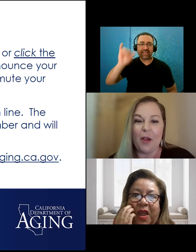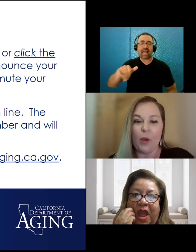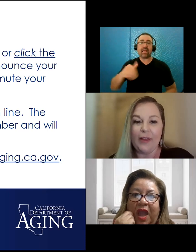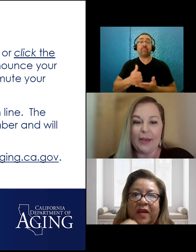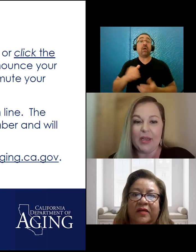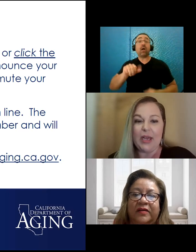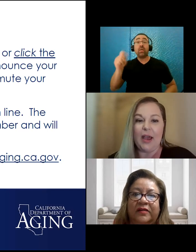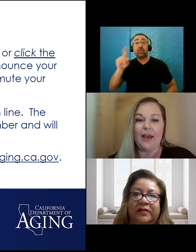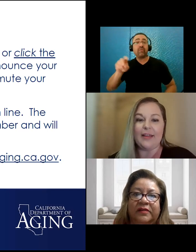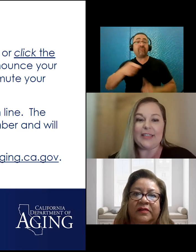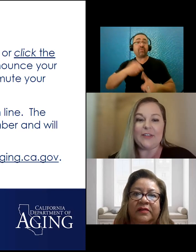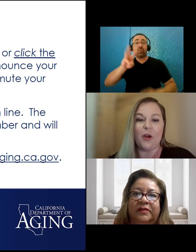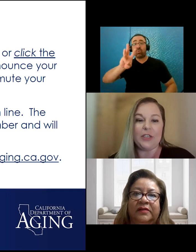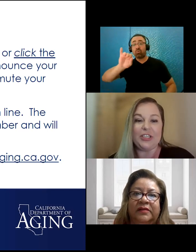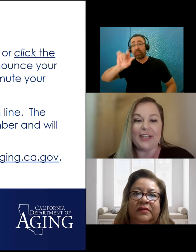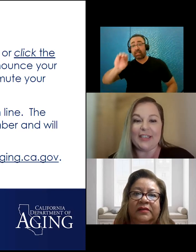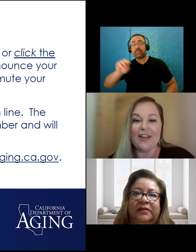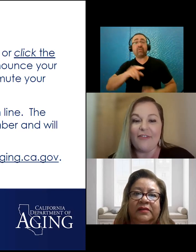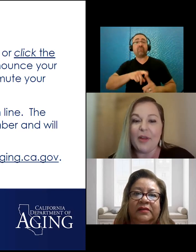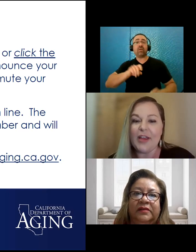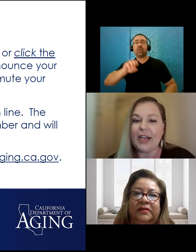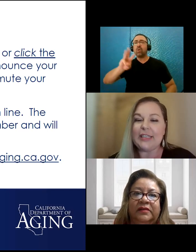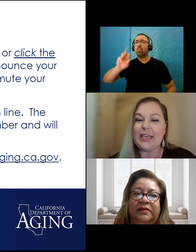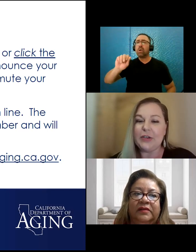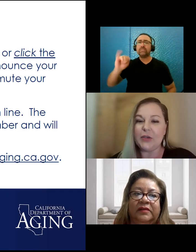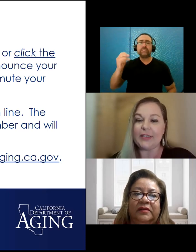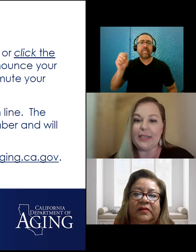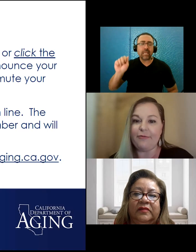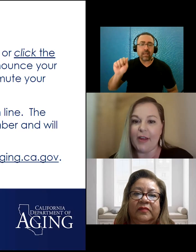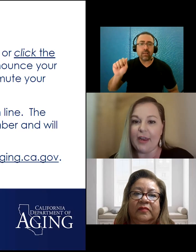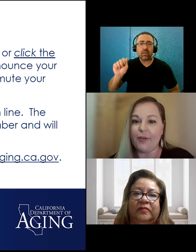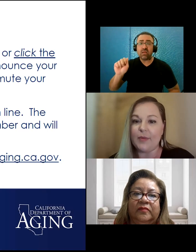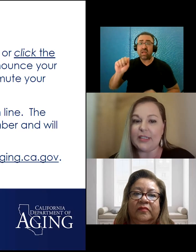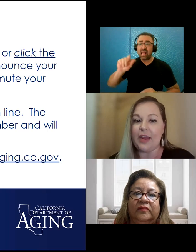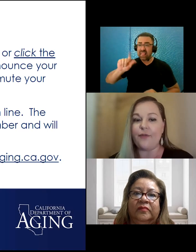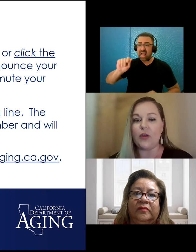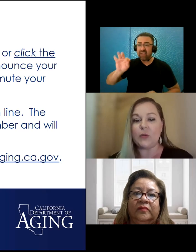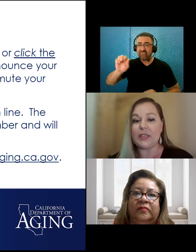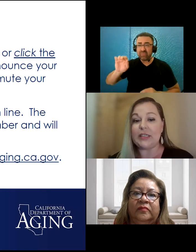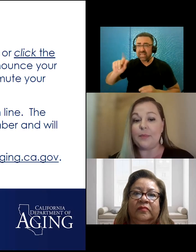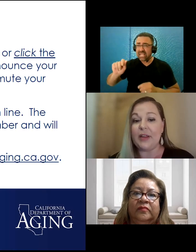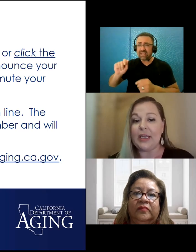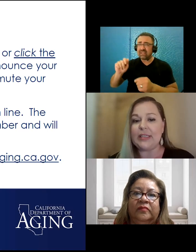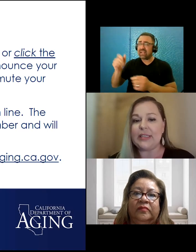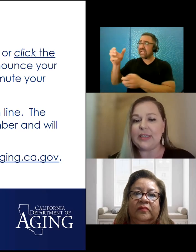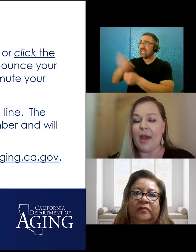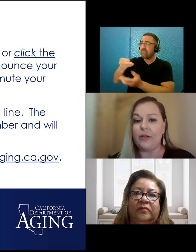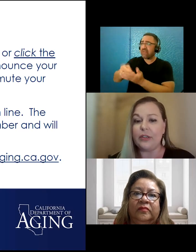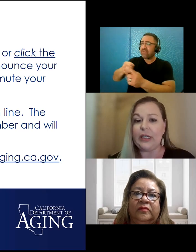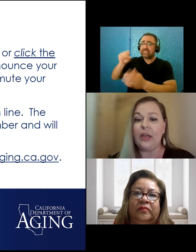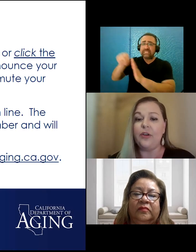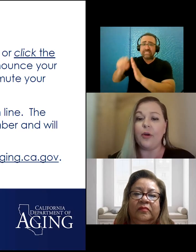question is from William. This is for Wajida. Does La Familia continue to receive funding from the state for those with disabilities and